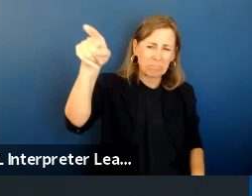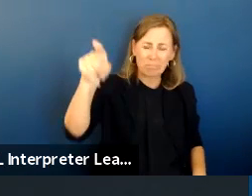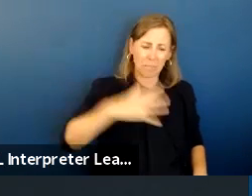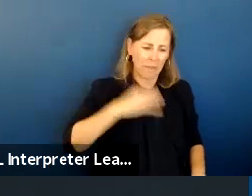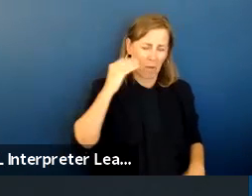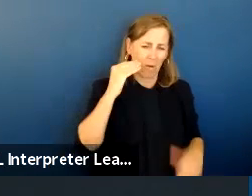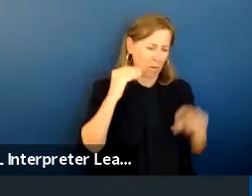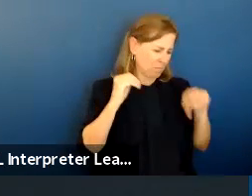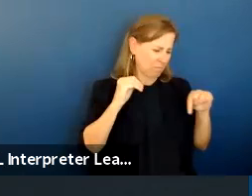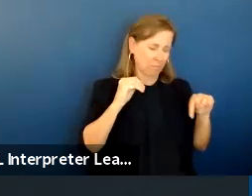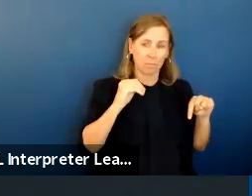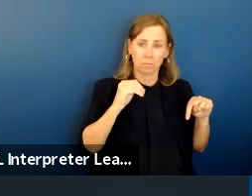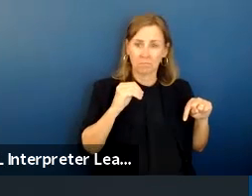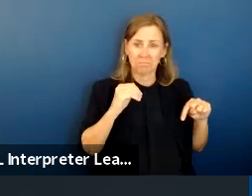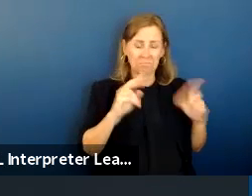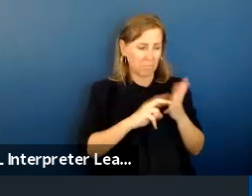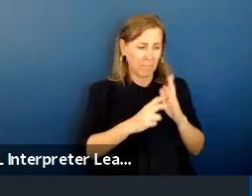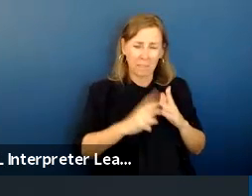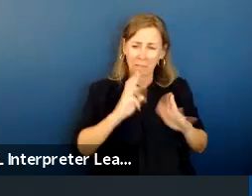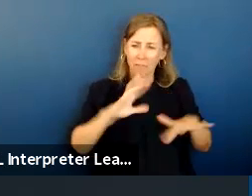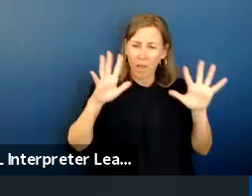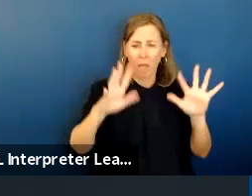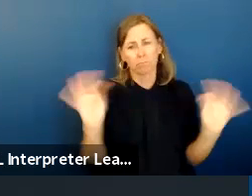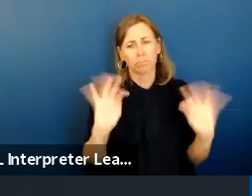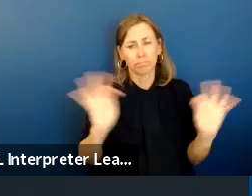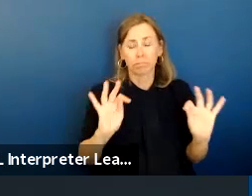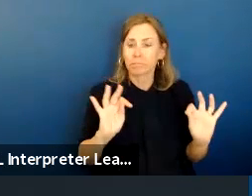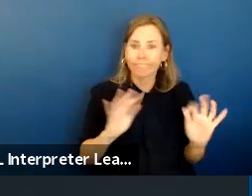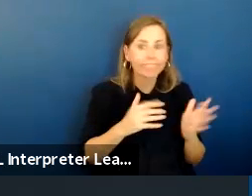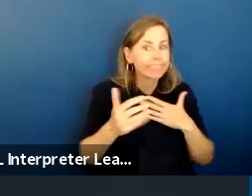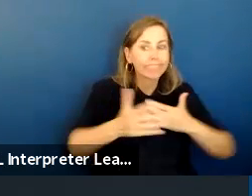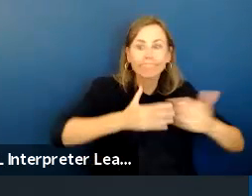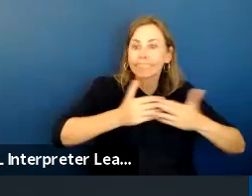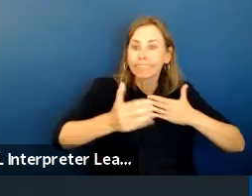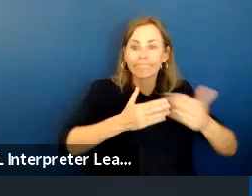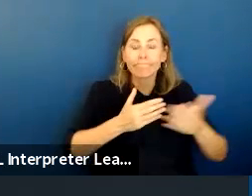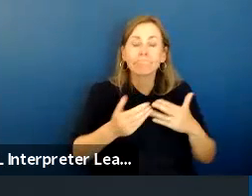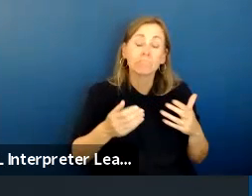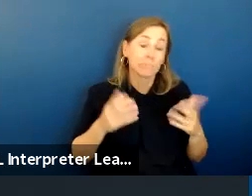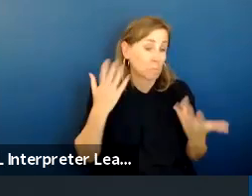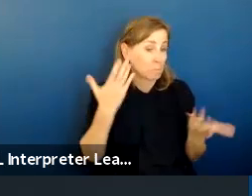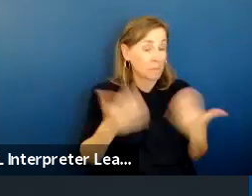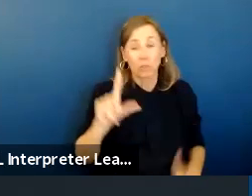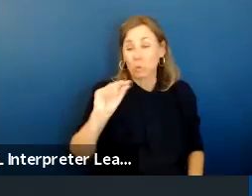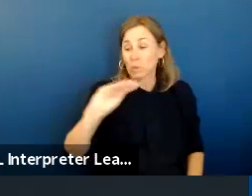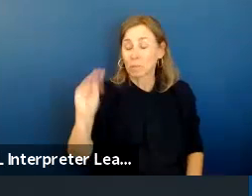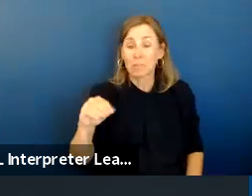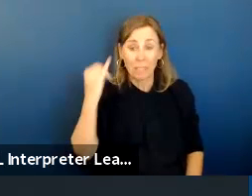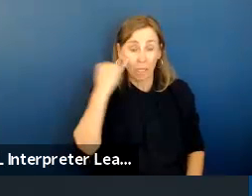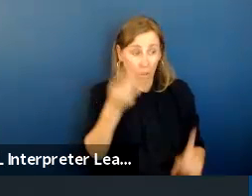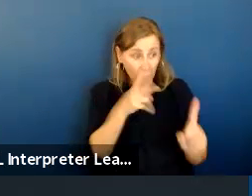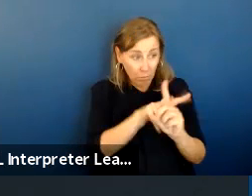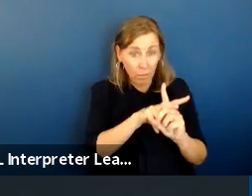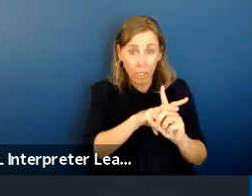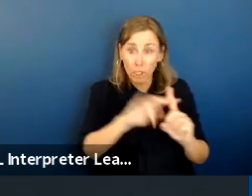do not have to live in a high-risk flood area to suffer flood damage. Around 20% of flood insurance claims occur in